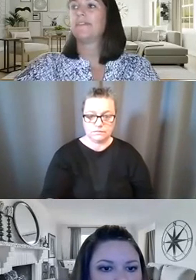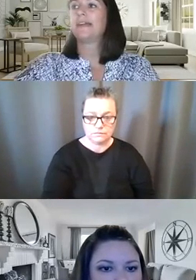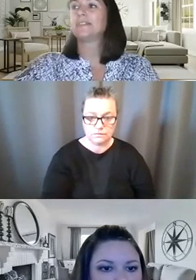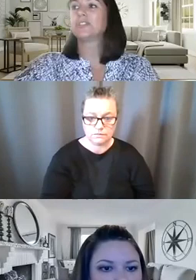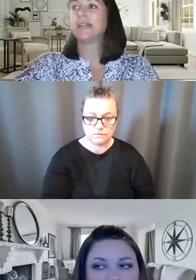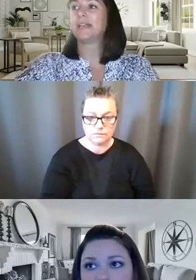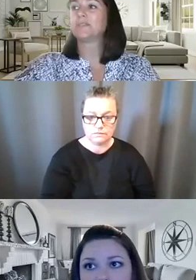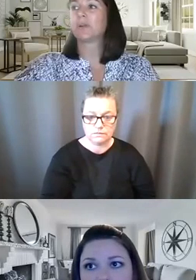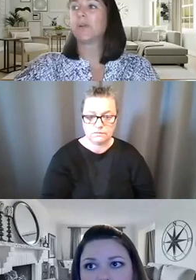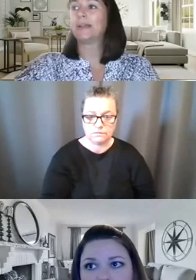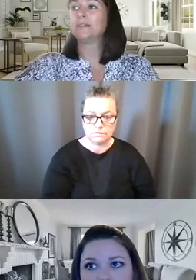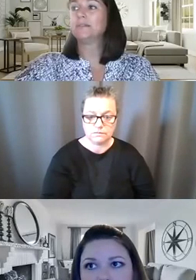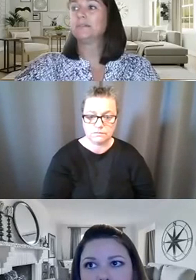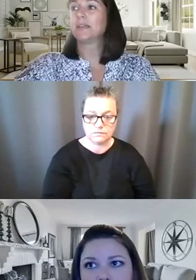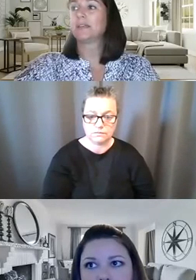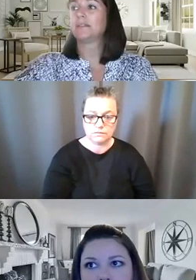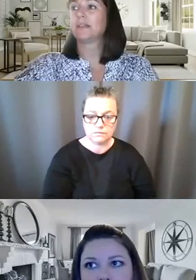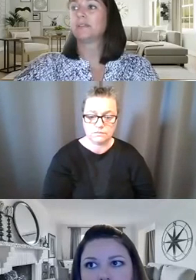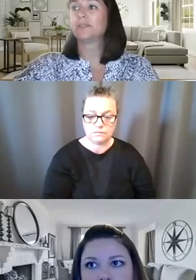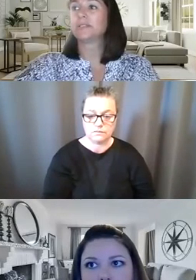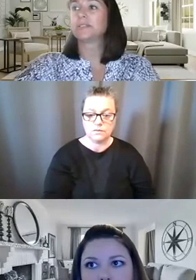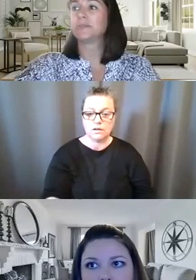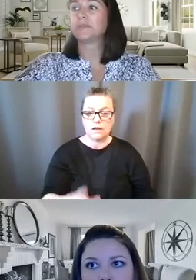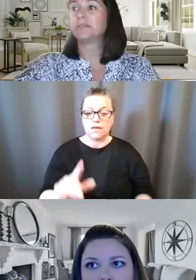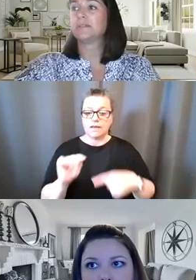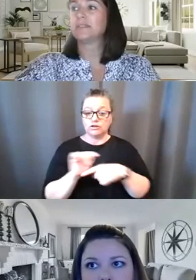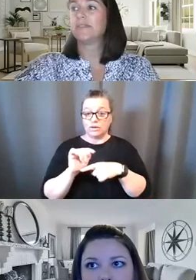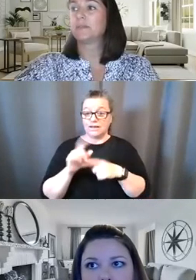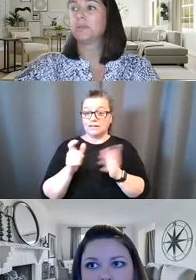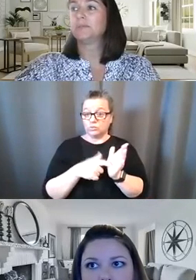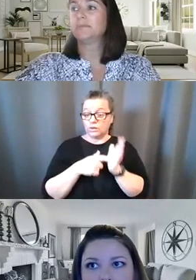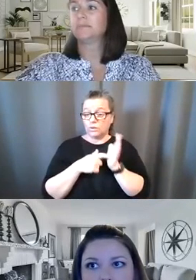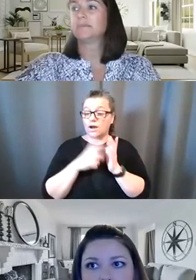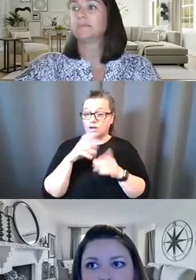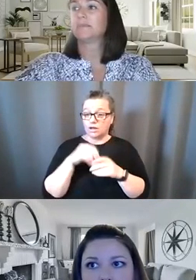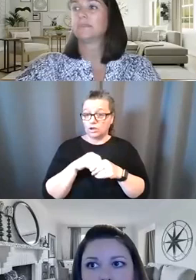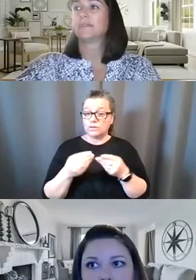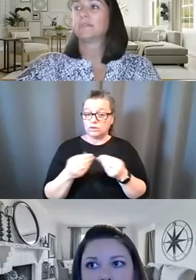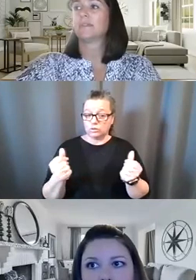The fact that training is required and include a solution is available.